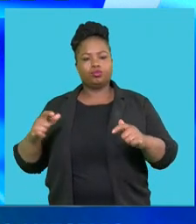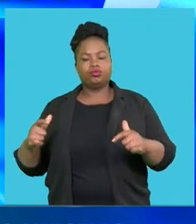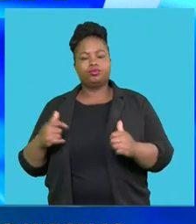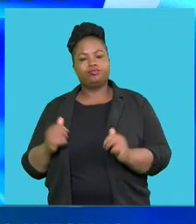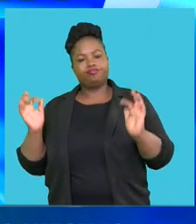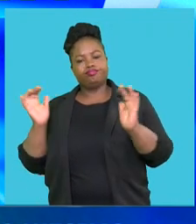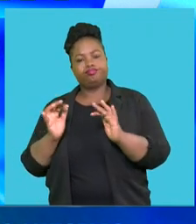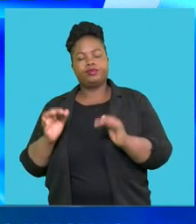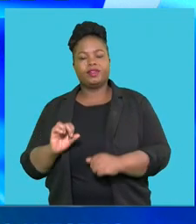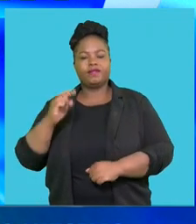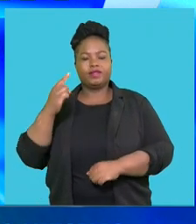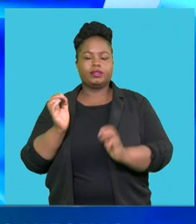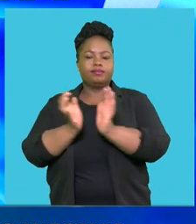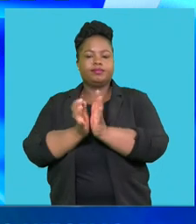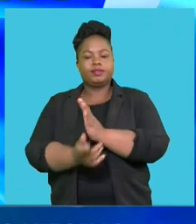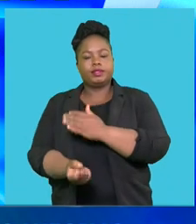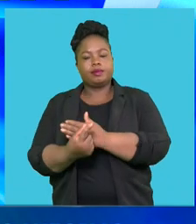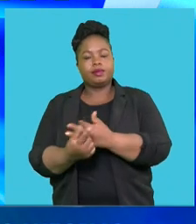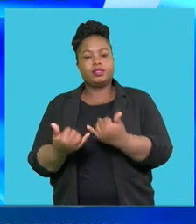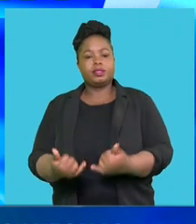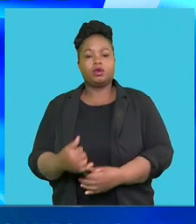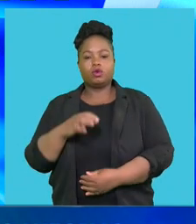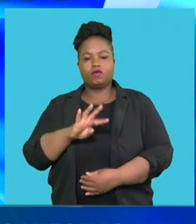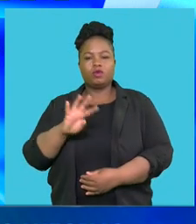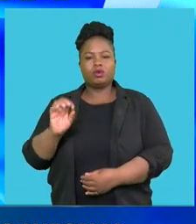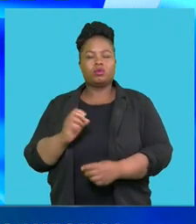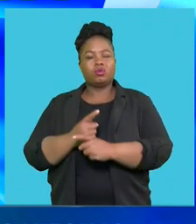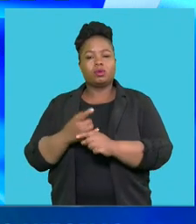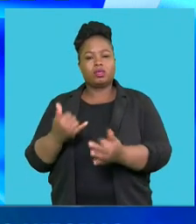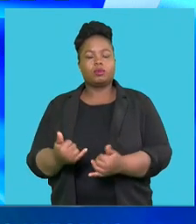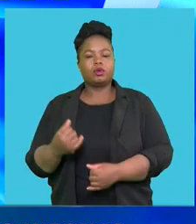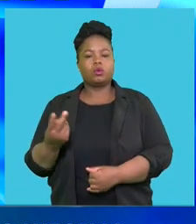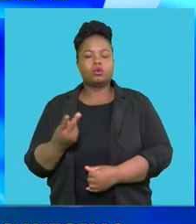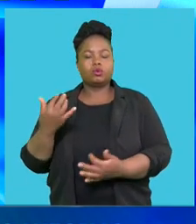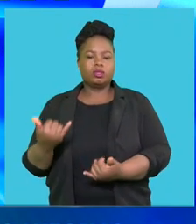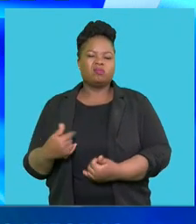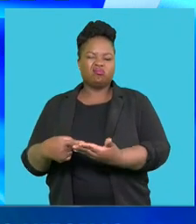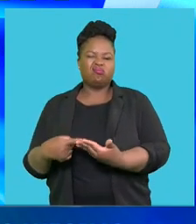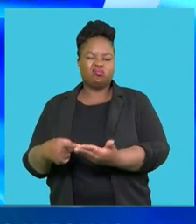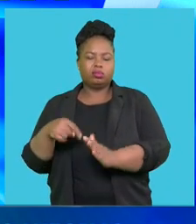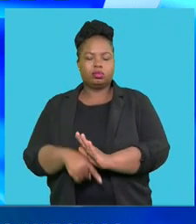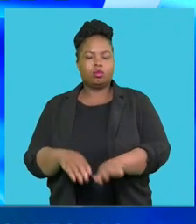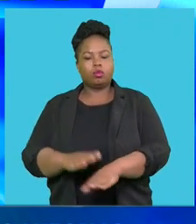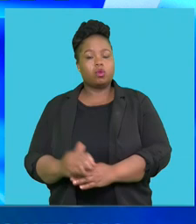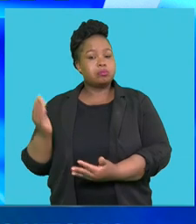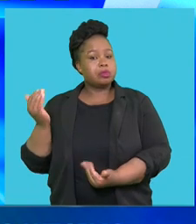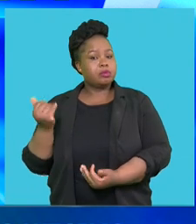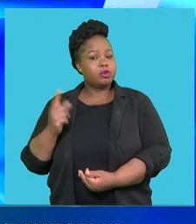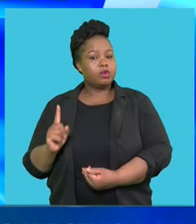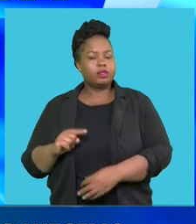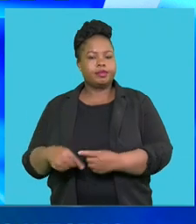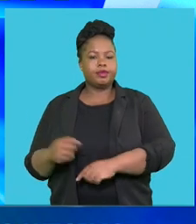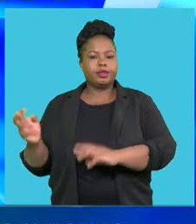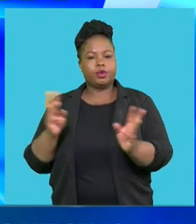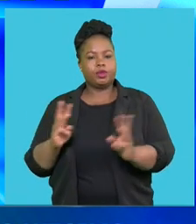no wayo weskaba soka ala so nyaga ongo we shuminane uktingi ita ge parati gogunye Ngombi iko lindelue nga mesabu umfumayelane esimo